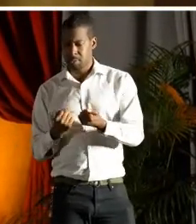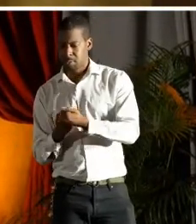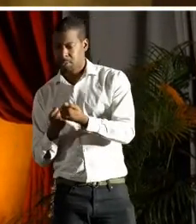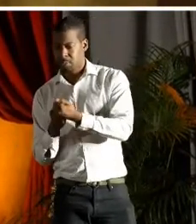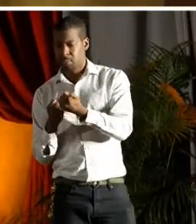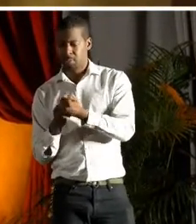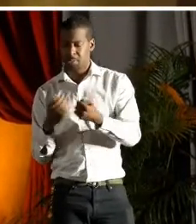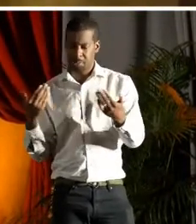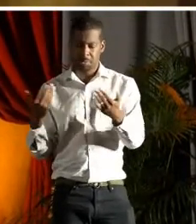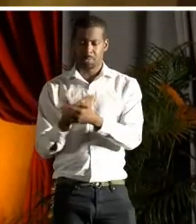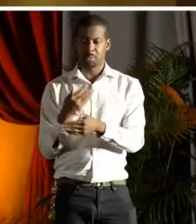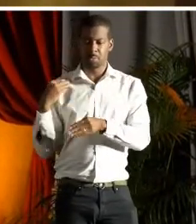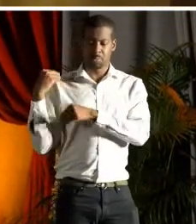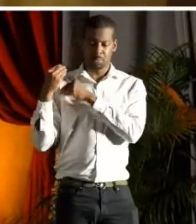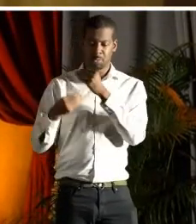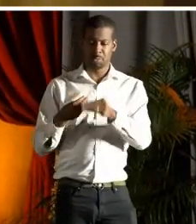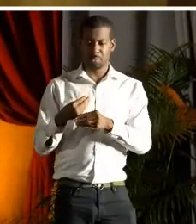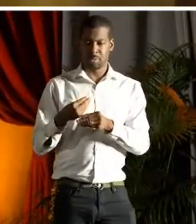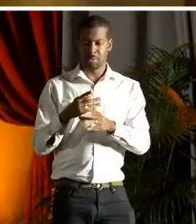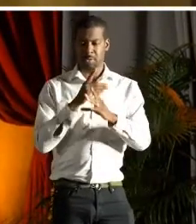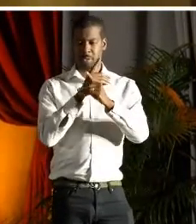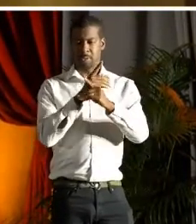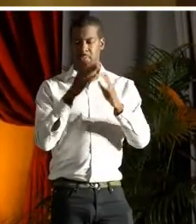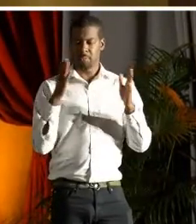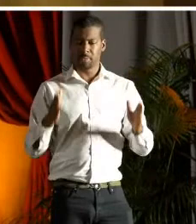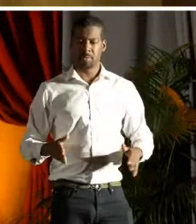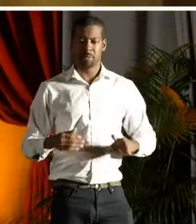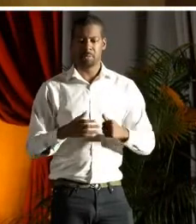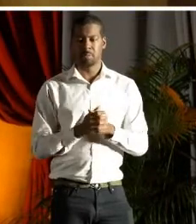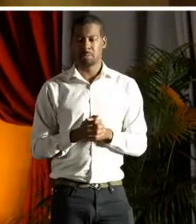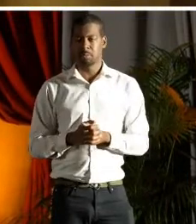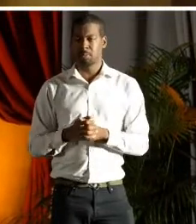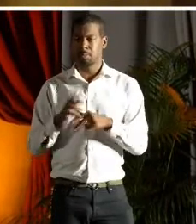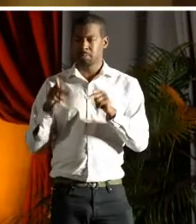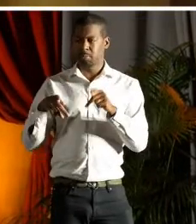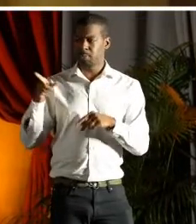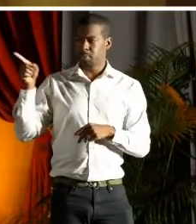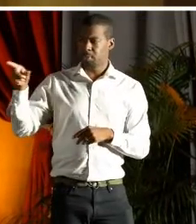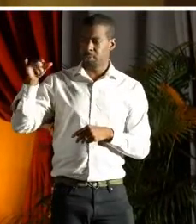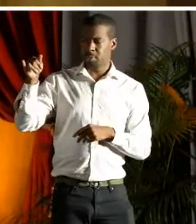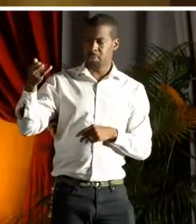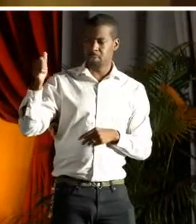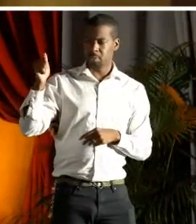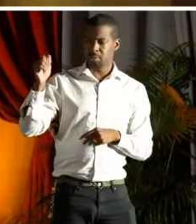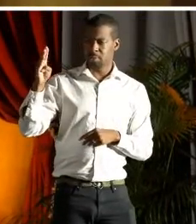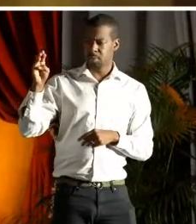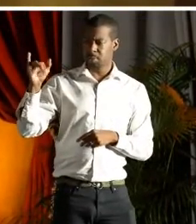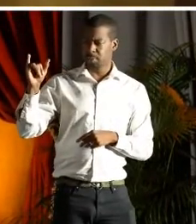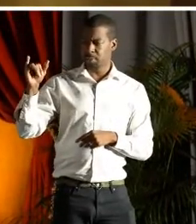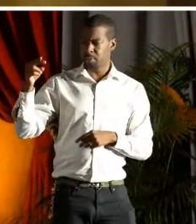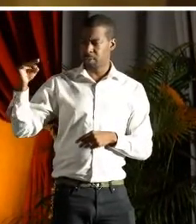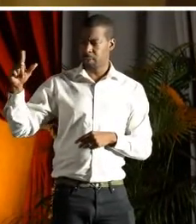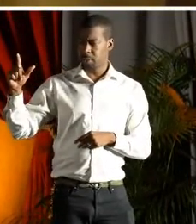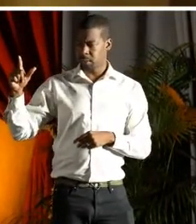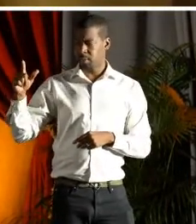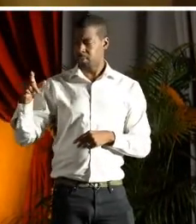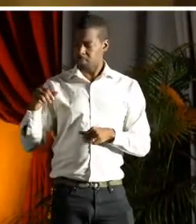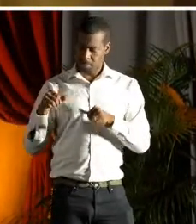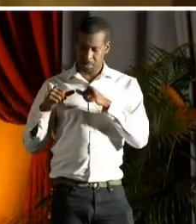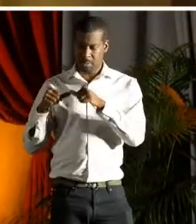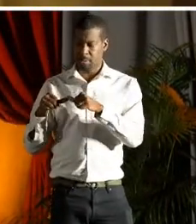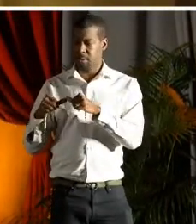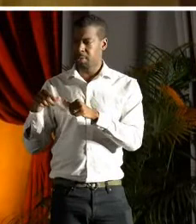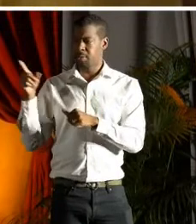generation of the defenders. That people like Jeribu Hill from Mississippi continues to be one of